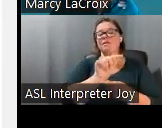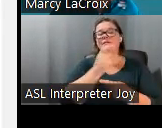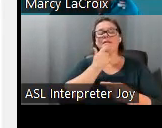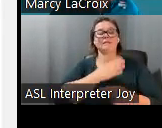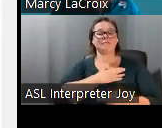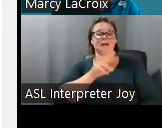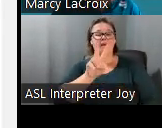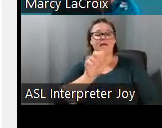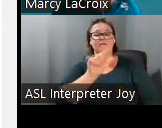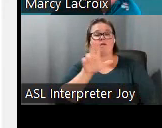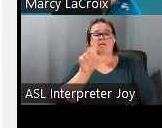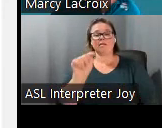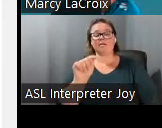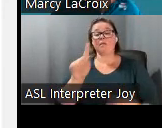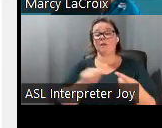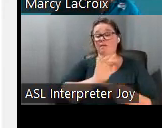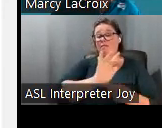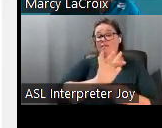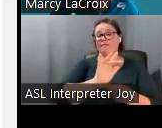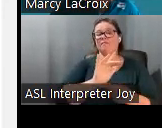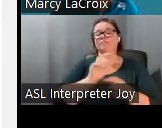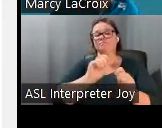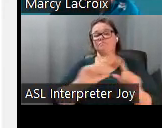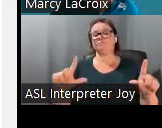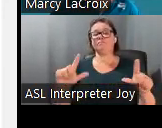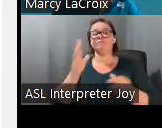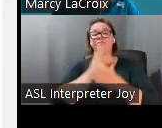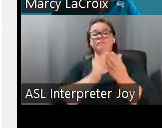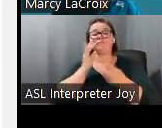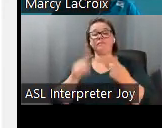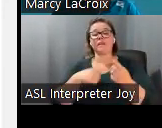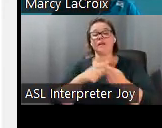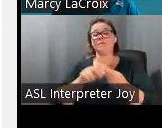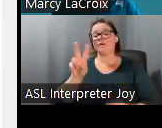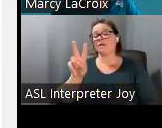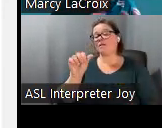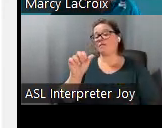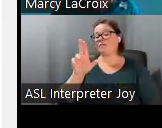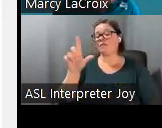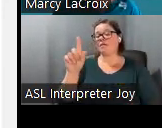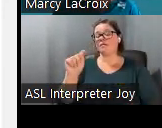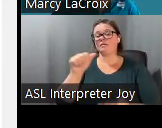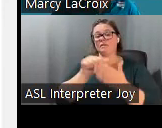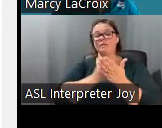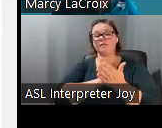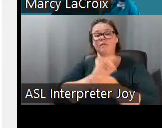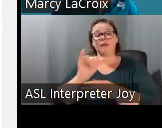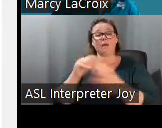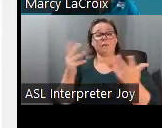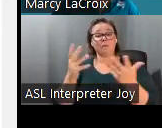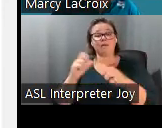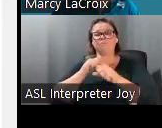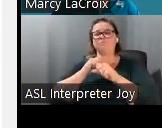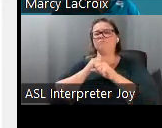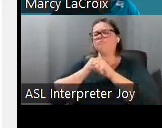click on it, it gives some information about a Vault account. And a Vault account is a secure way